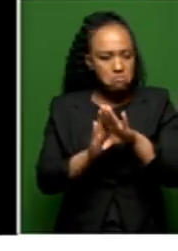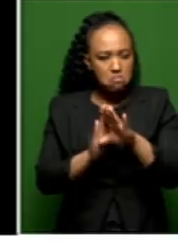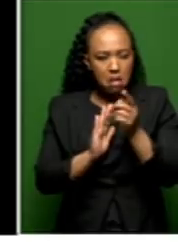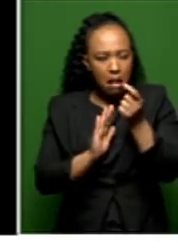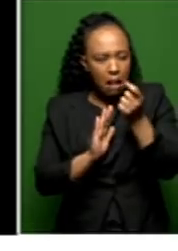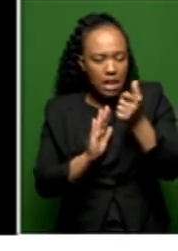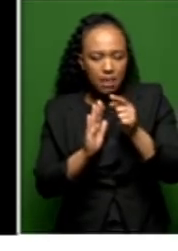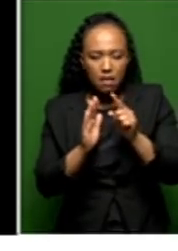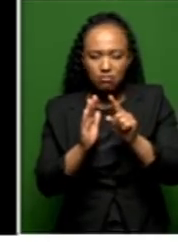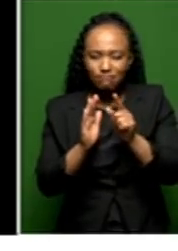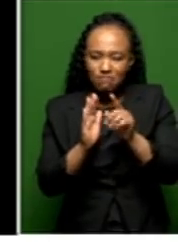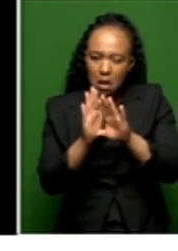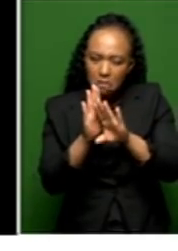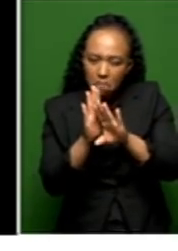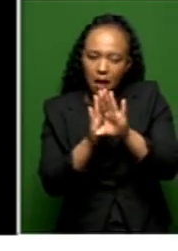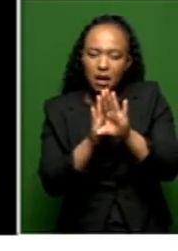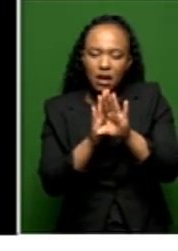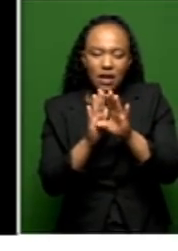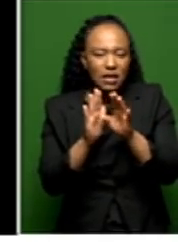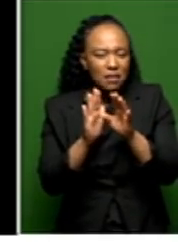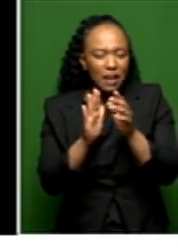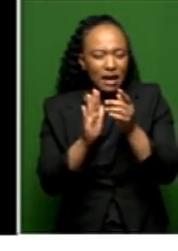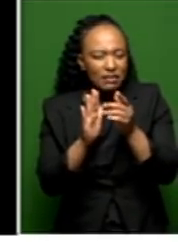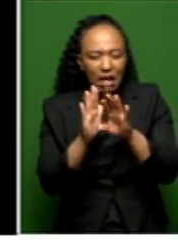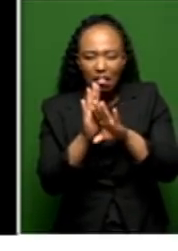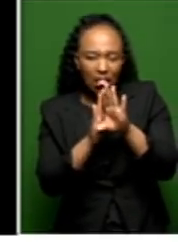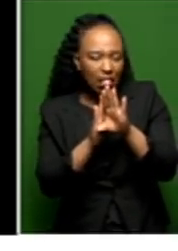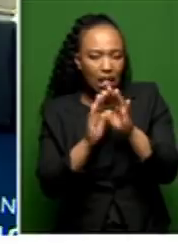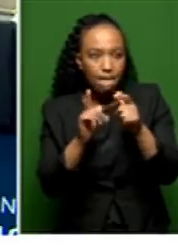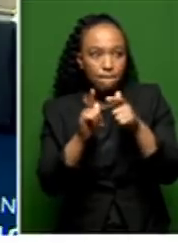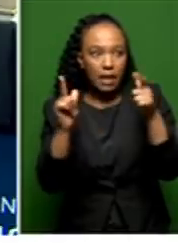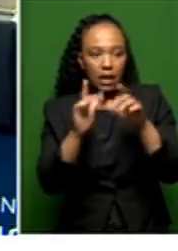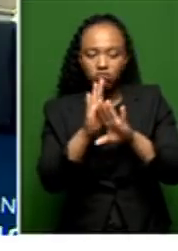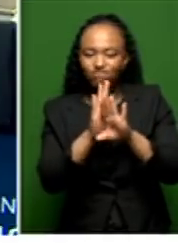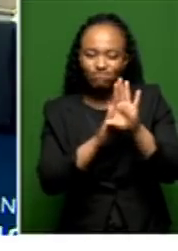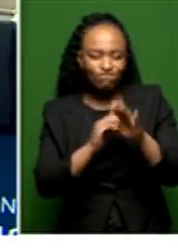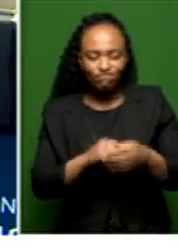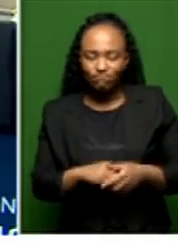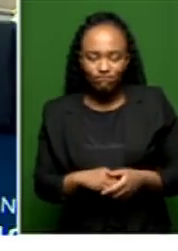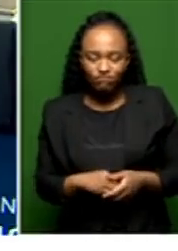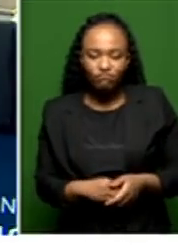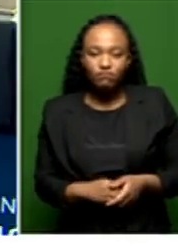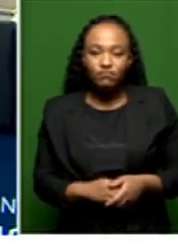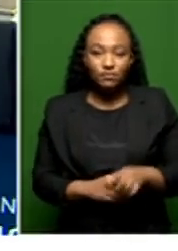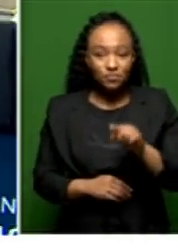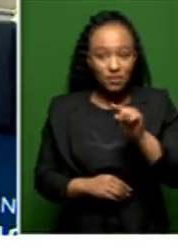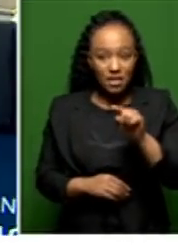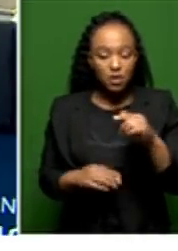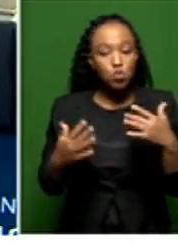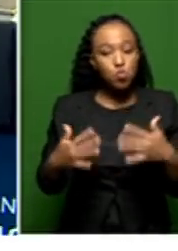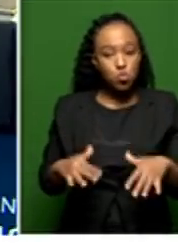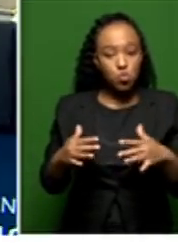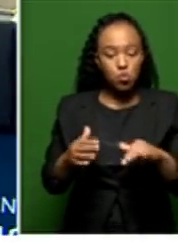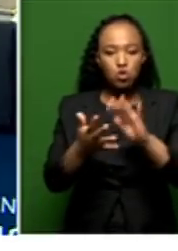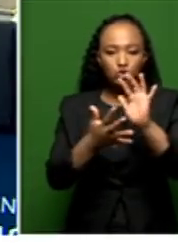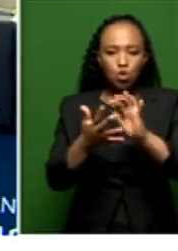slightly ticking upwards, but not making any gains, any significant gains. So that would be the big story